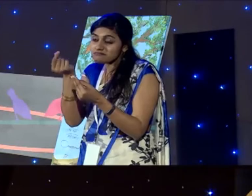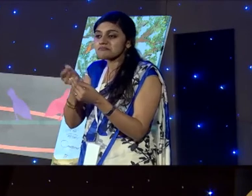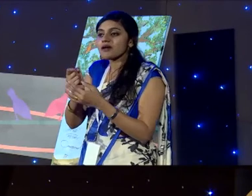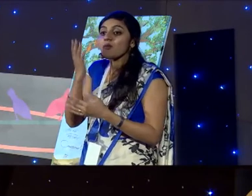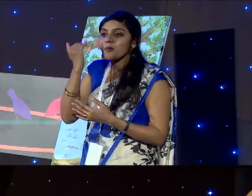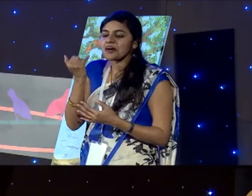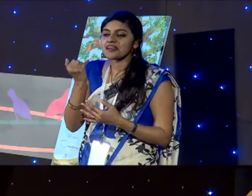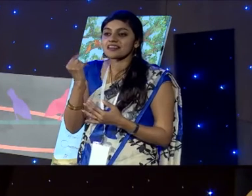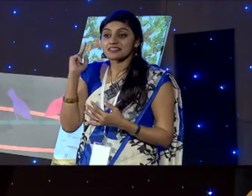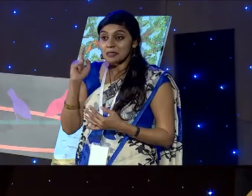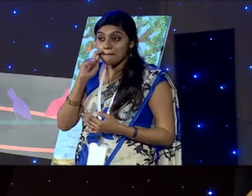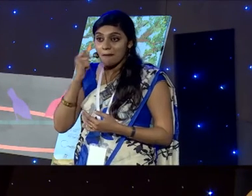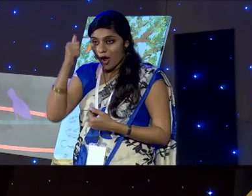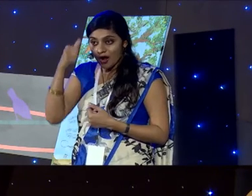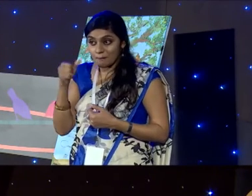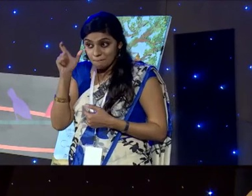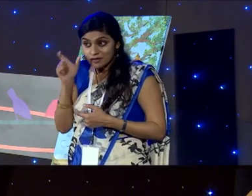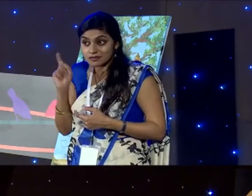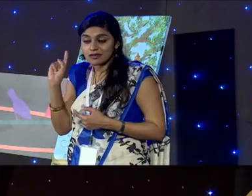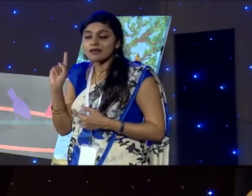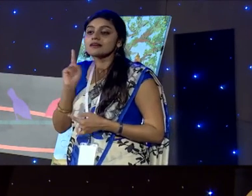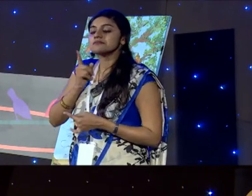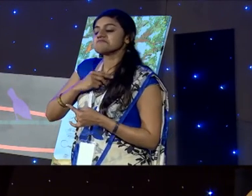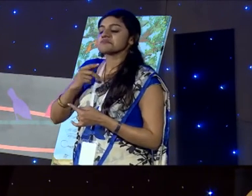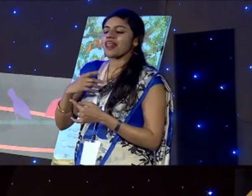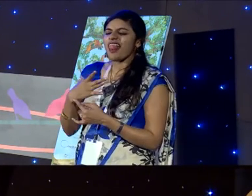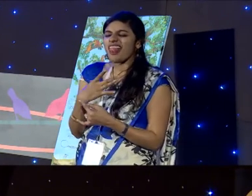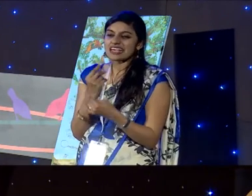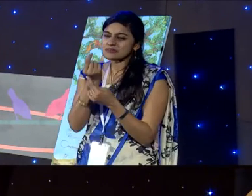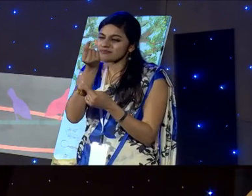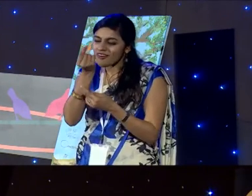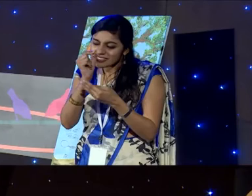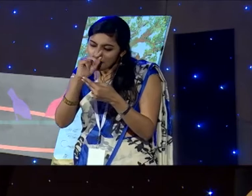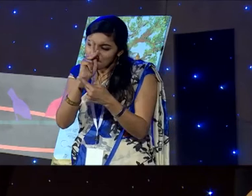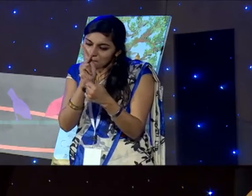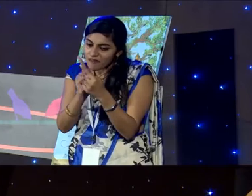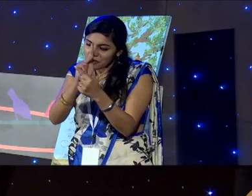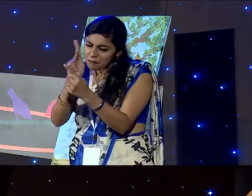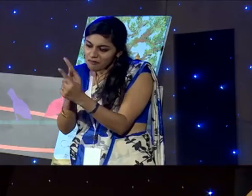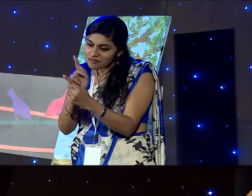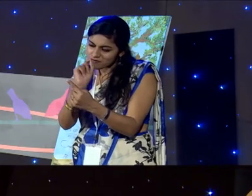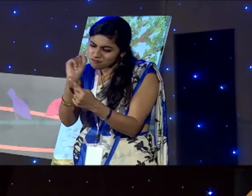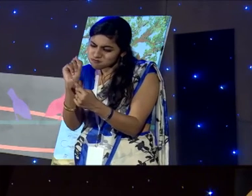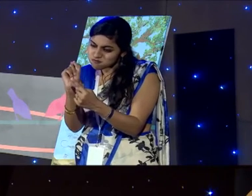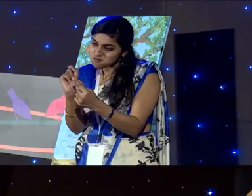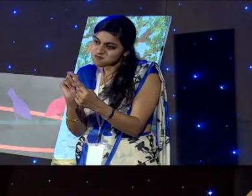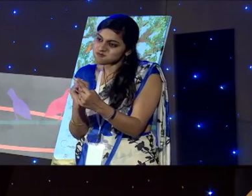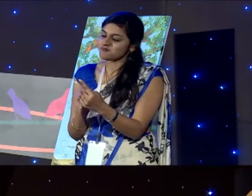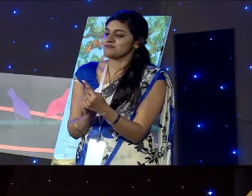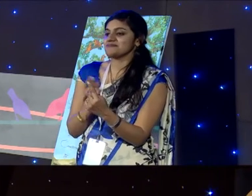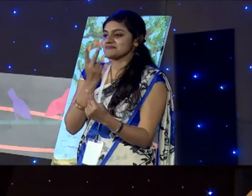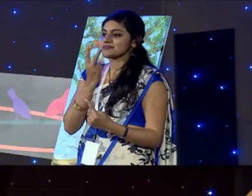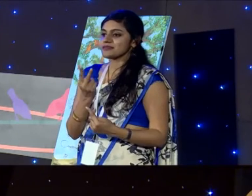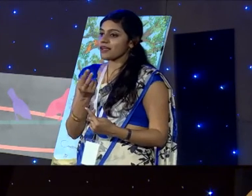to make patterns. Attention to detail is a characteristic of autism. They spot things that other people might